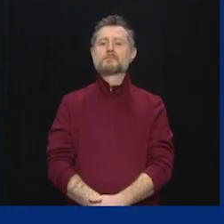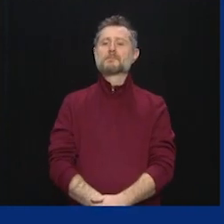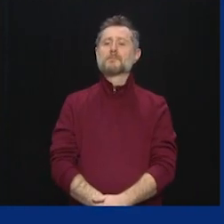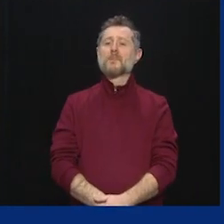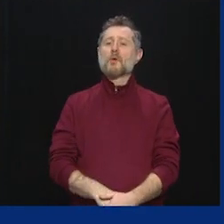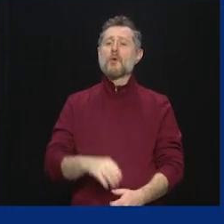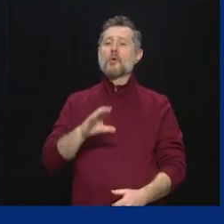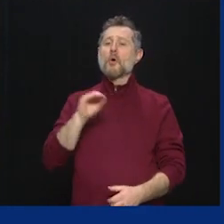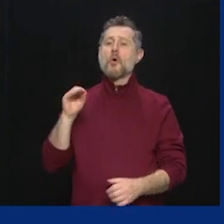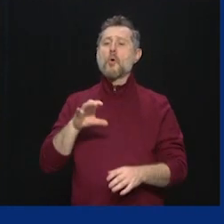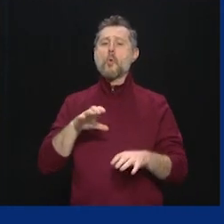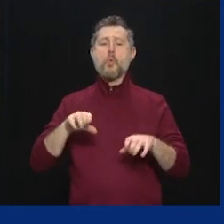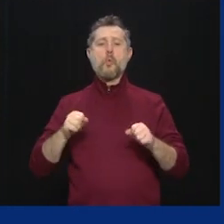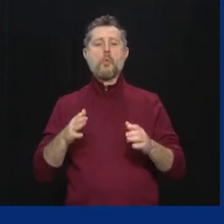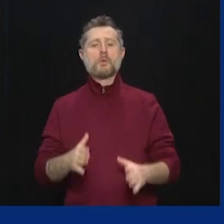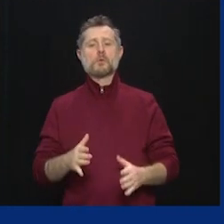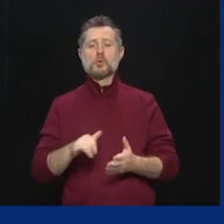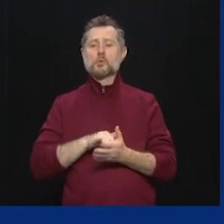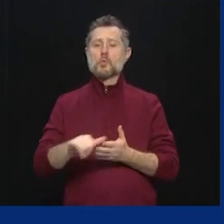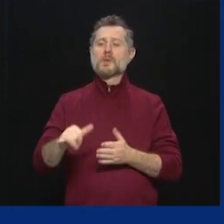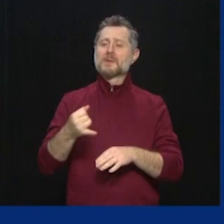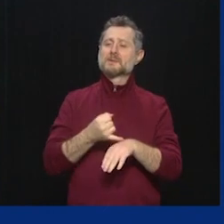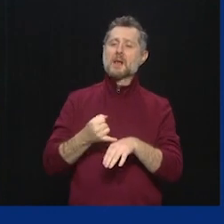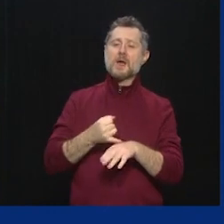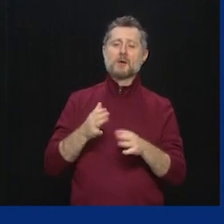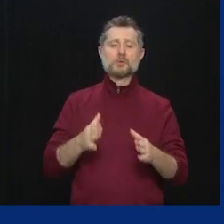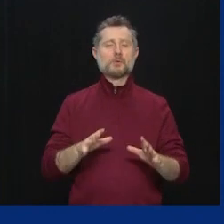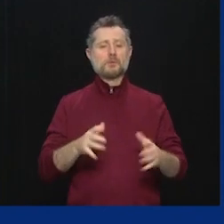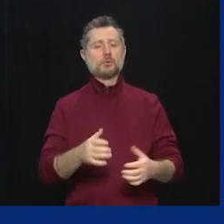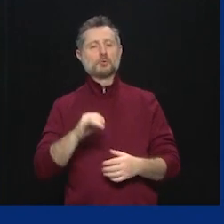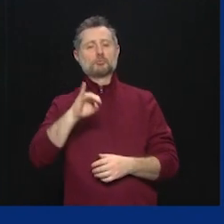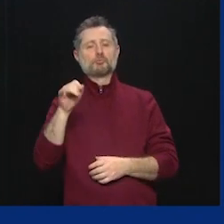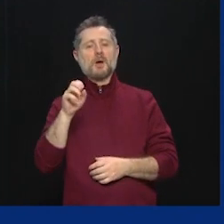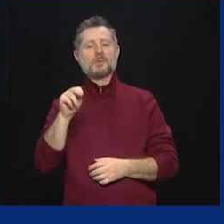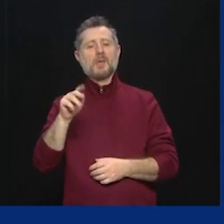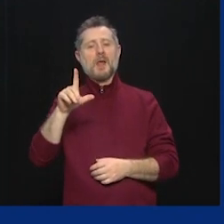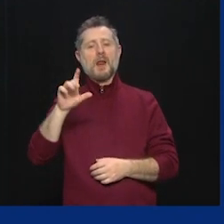Co-owner of the New York Islanders, John Ledecky.